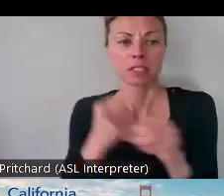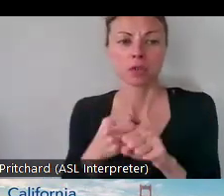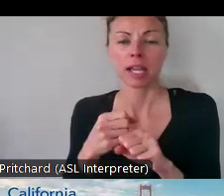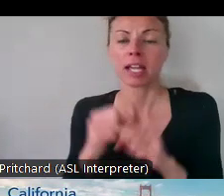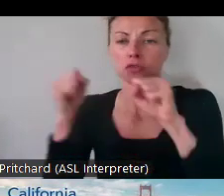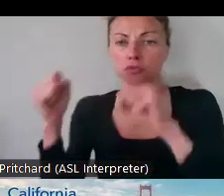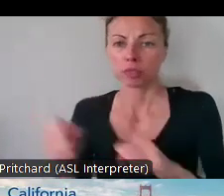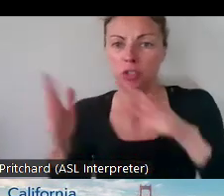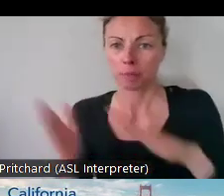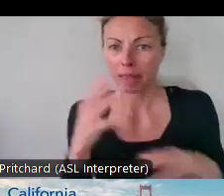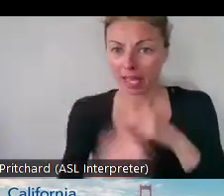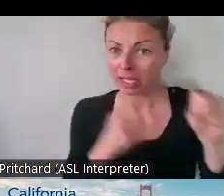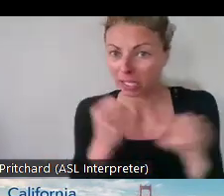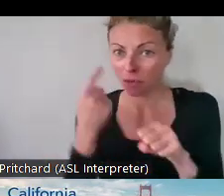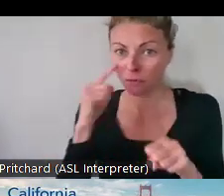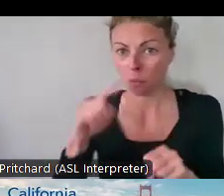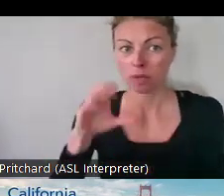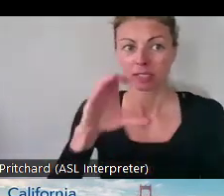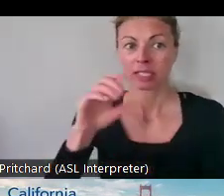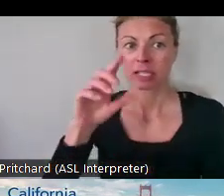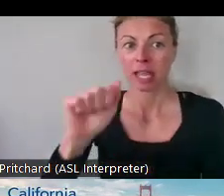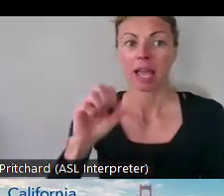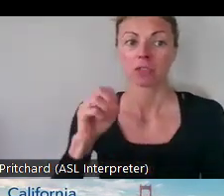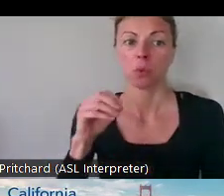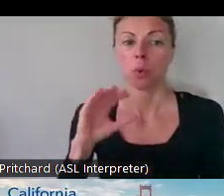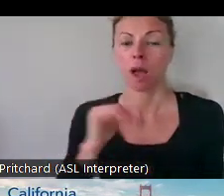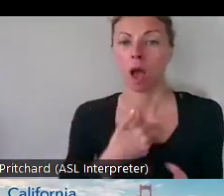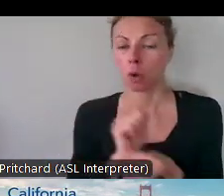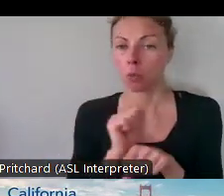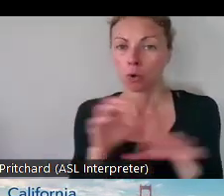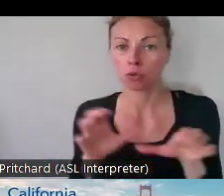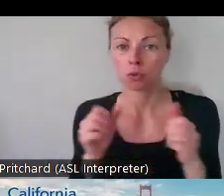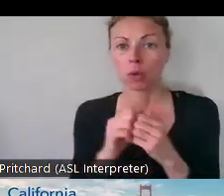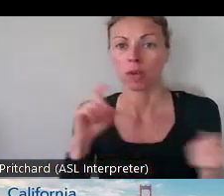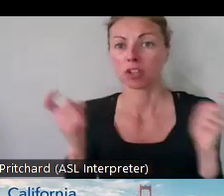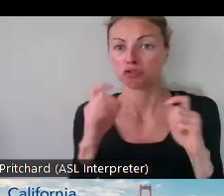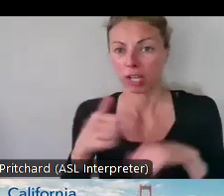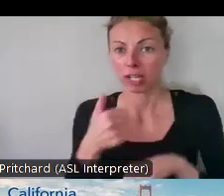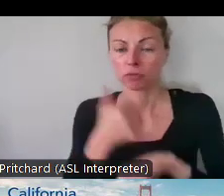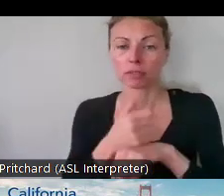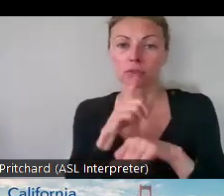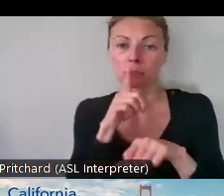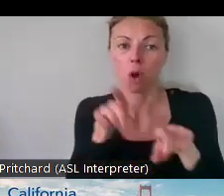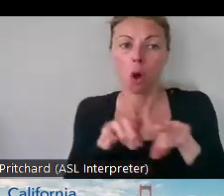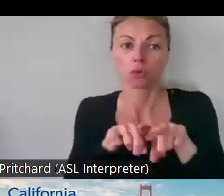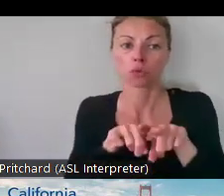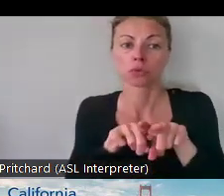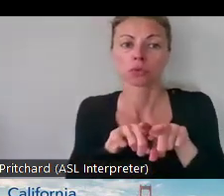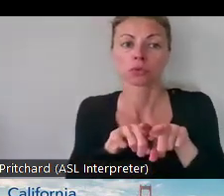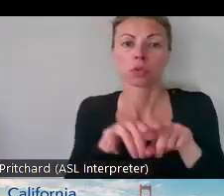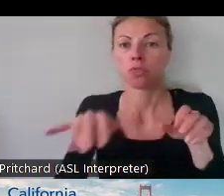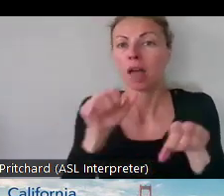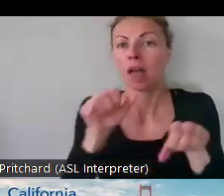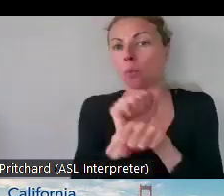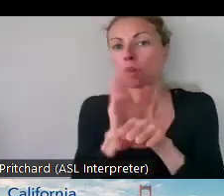year for CDA. So all of the work that we're doing on these change initiatives are also work that we'll be